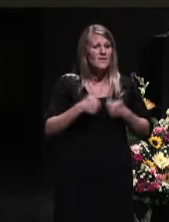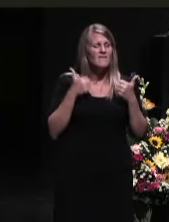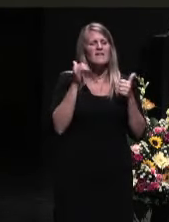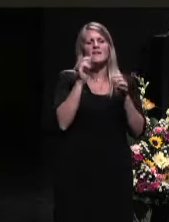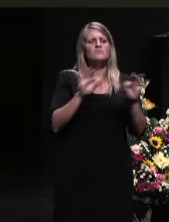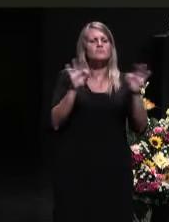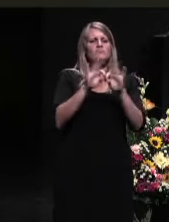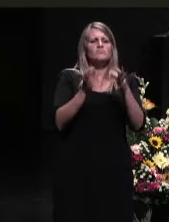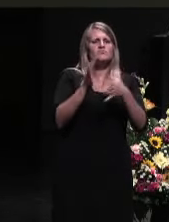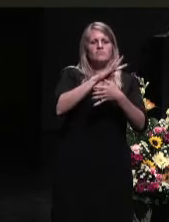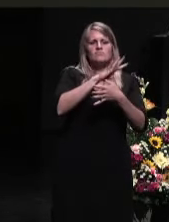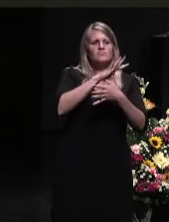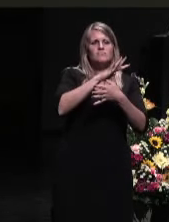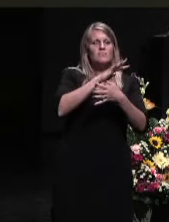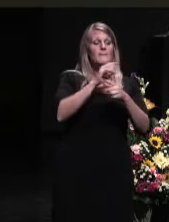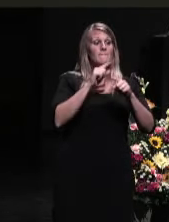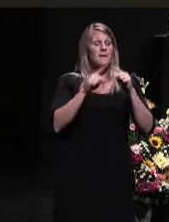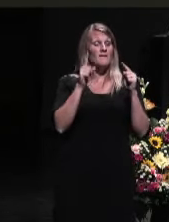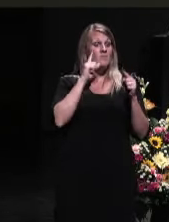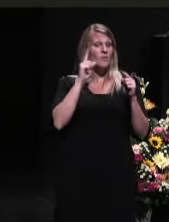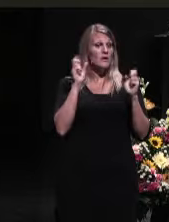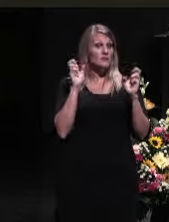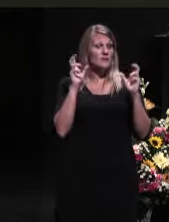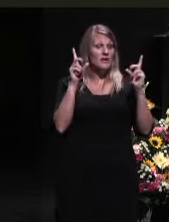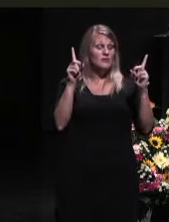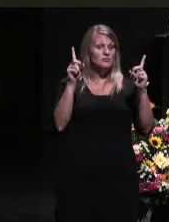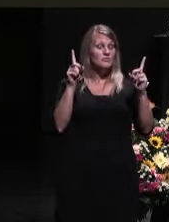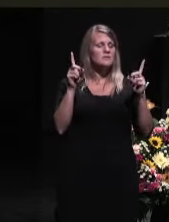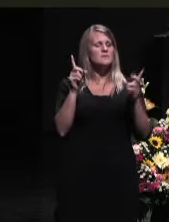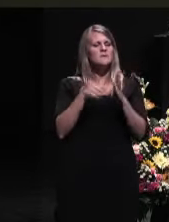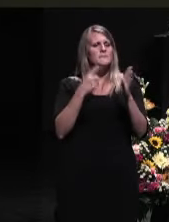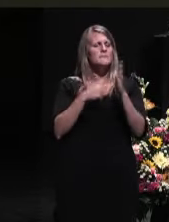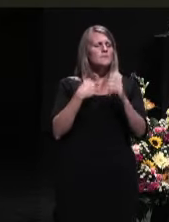know in education is the ultimate